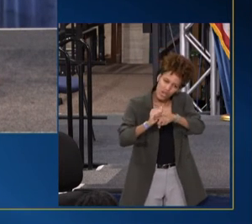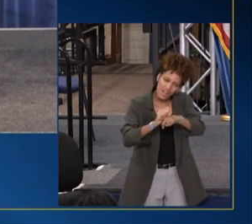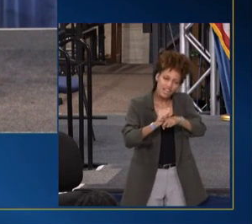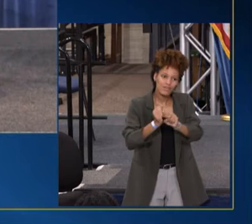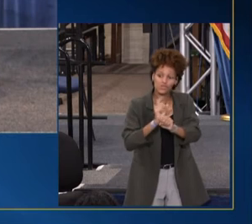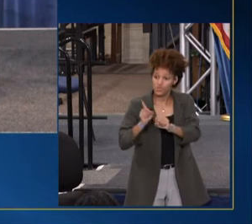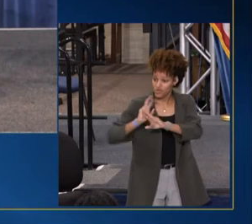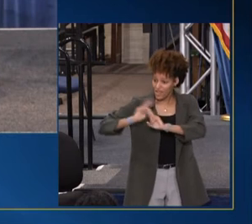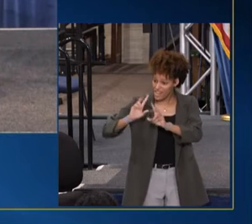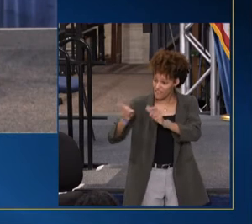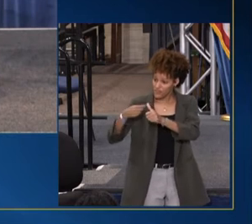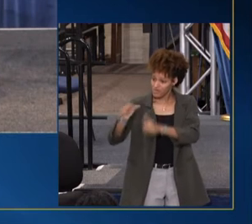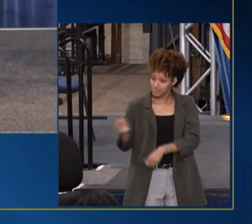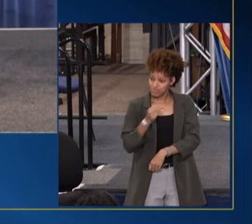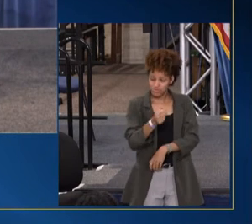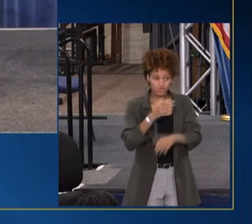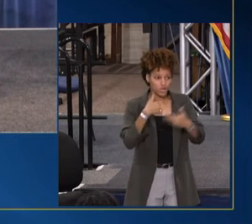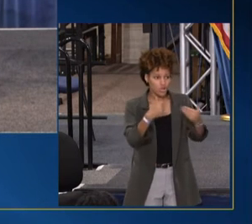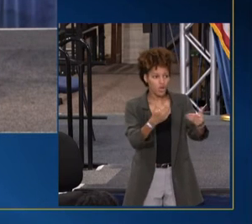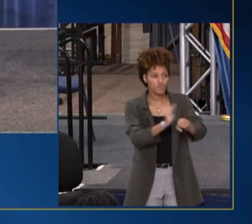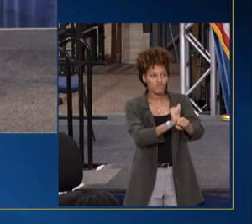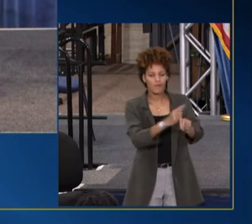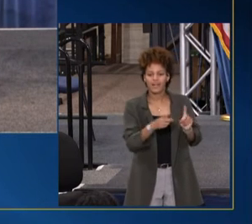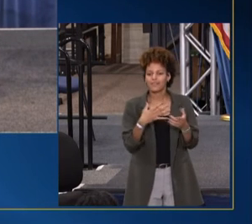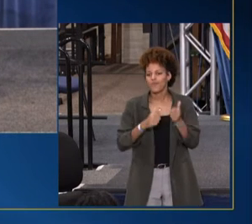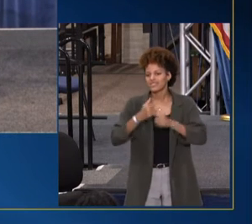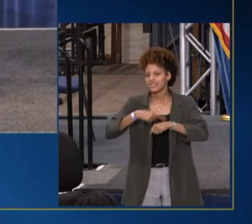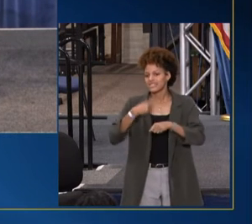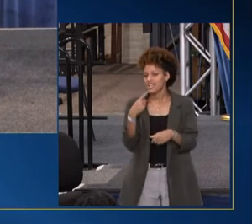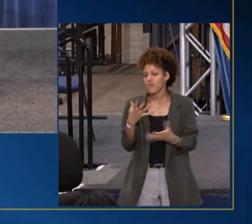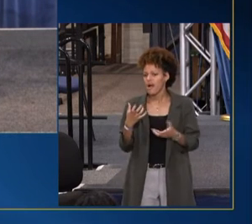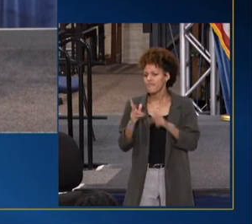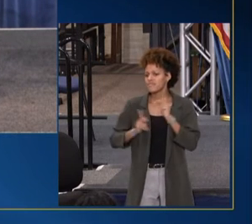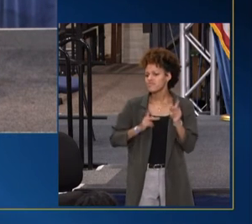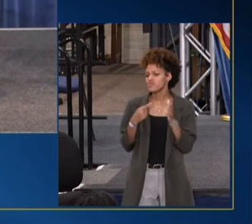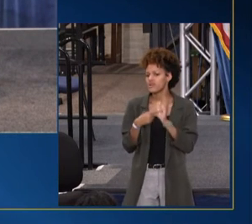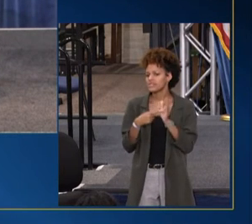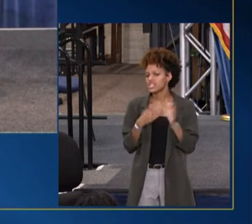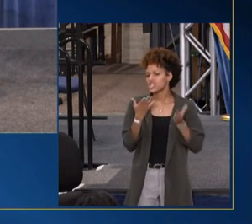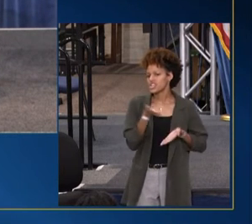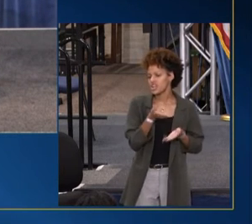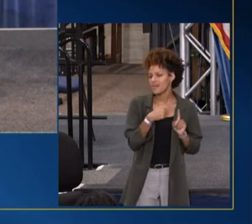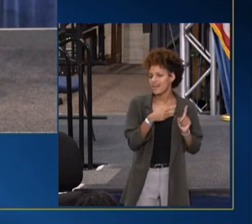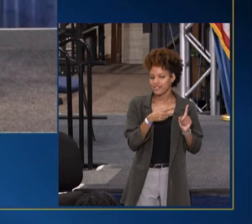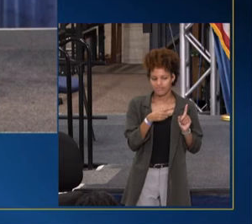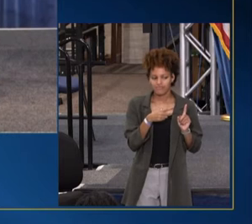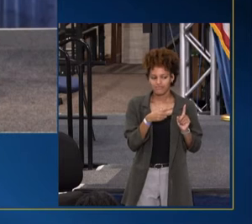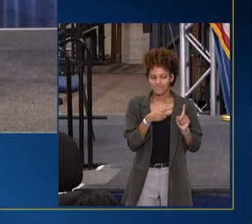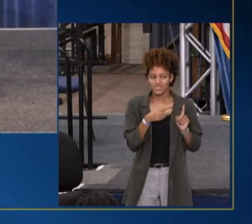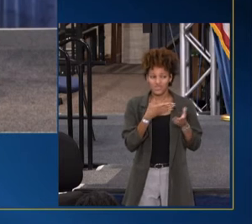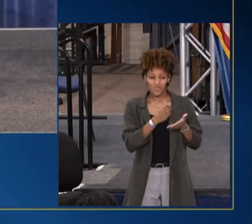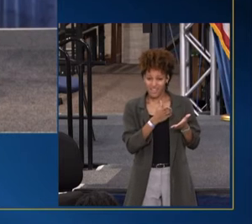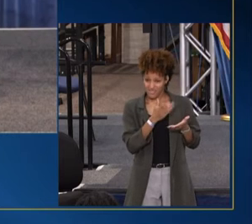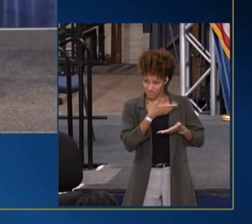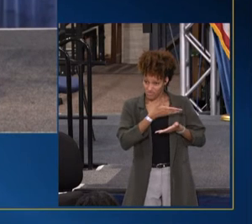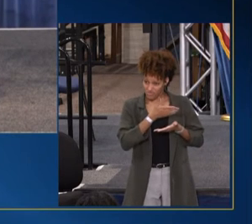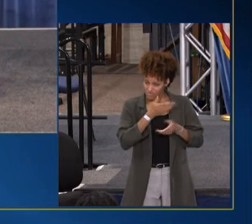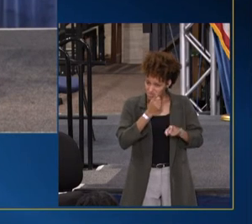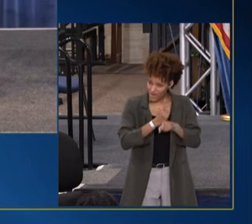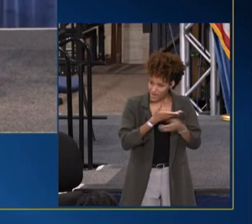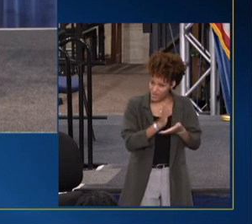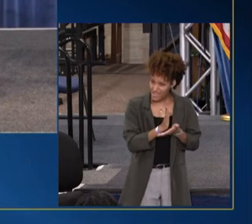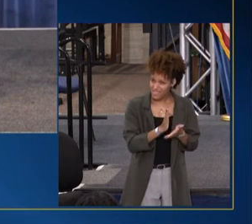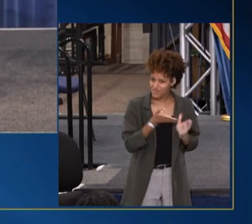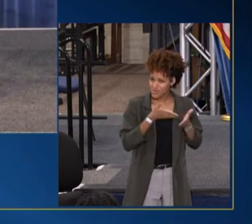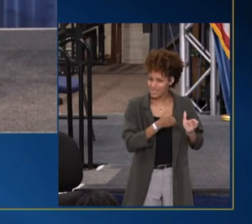ready. Too often people are saying, oh, you know, we want people to be represented here, but we're not doing it in the right ways. So you have folks with